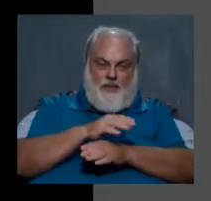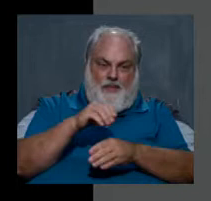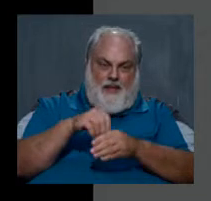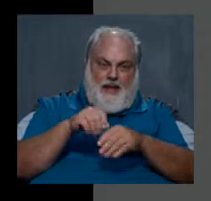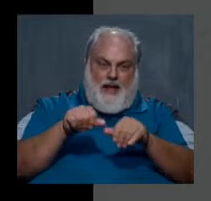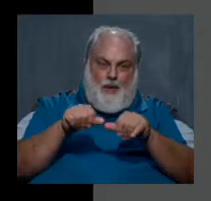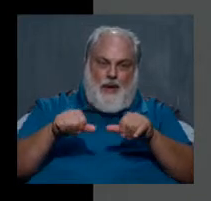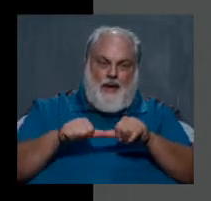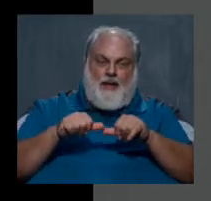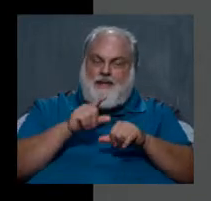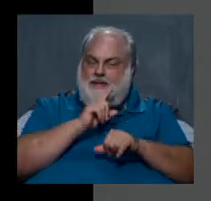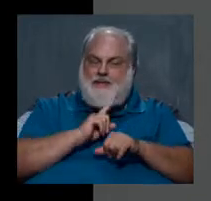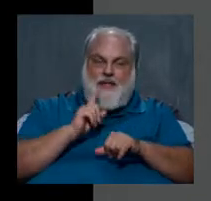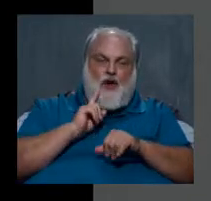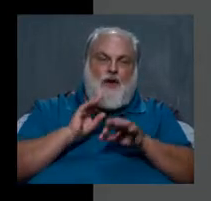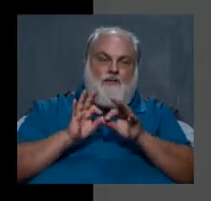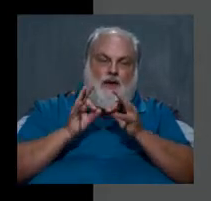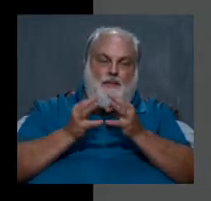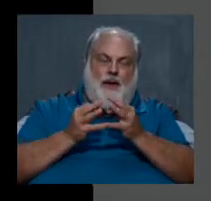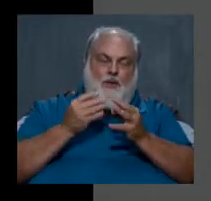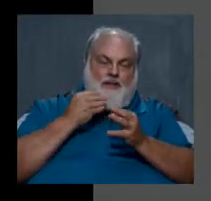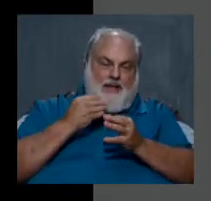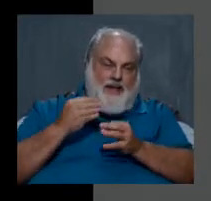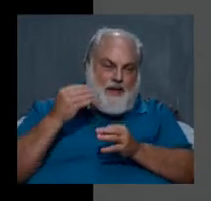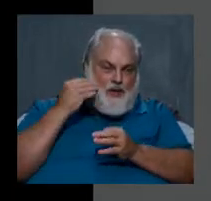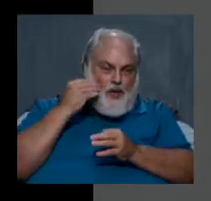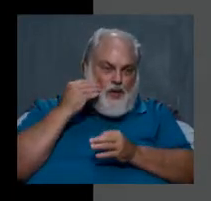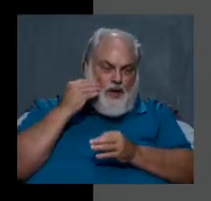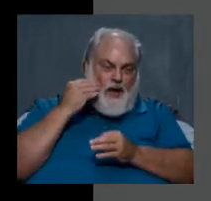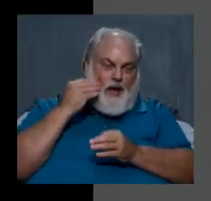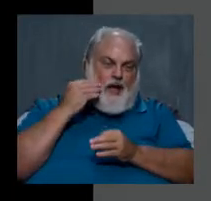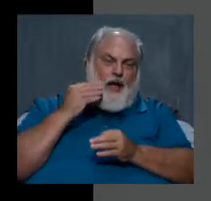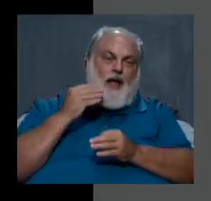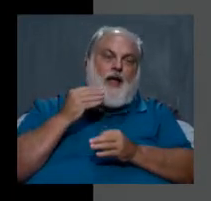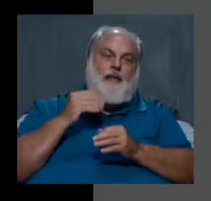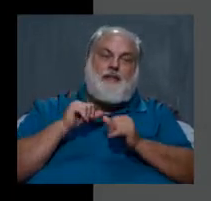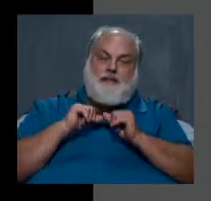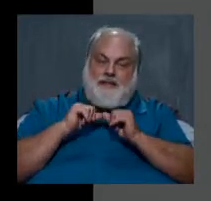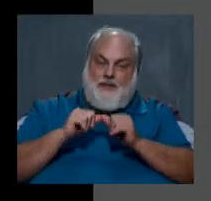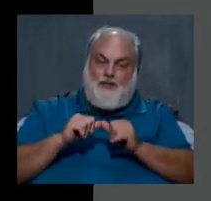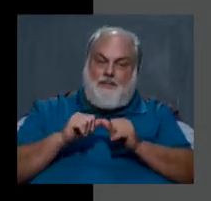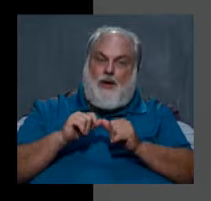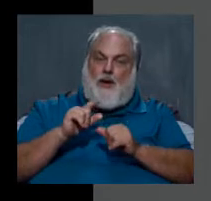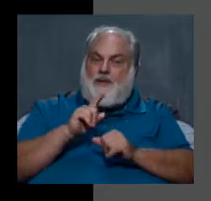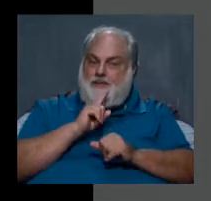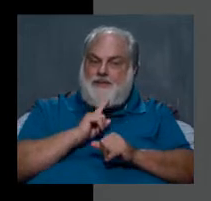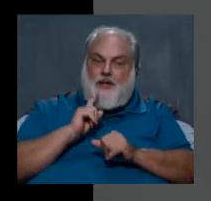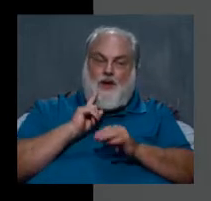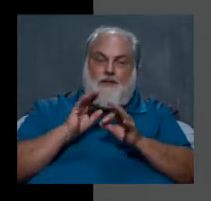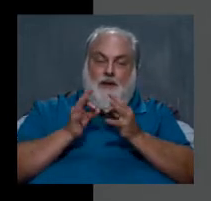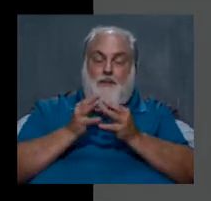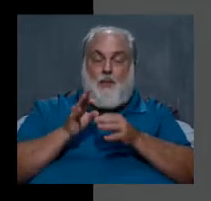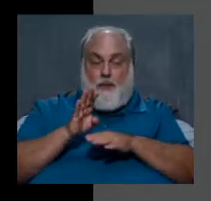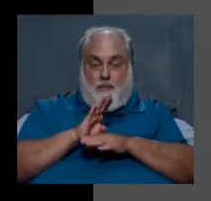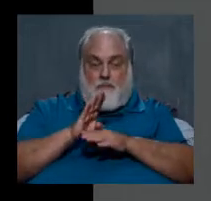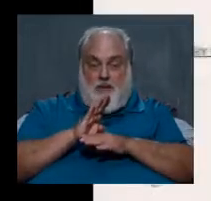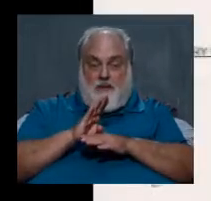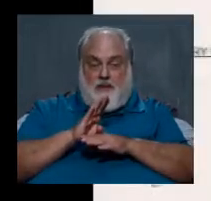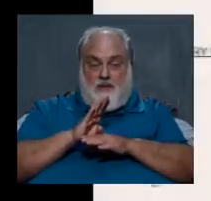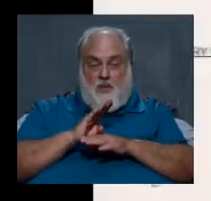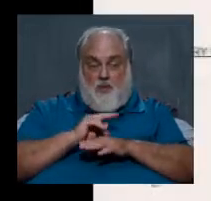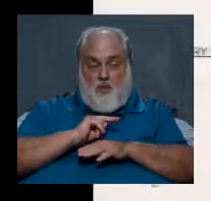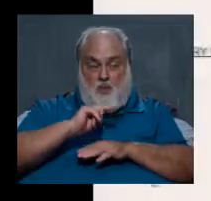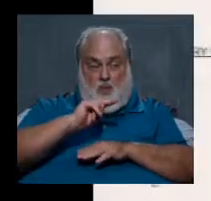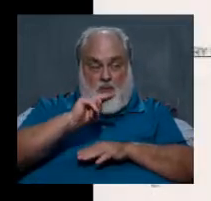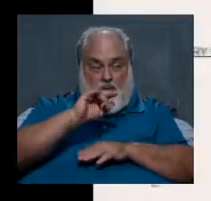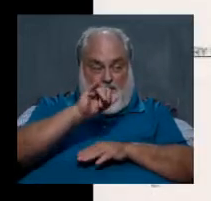that is single family residential and is indicated as residential low in the city's future land use plan. Although there are commercial uses located to the north,